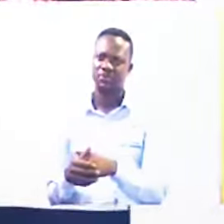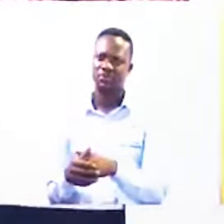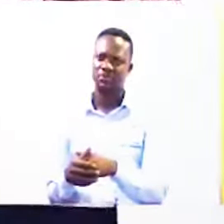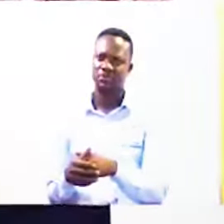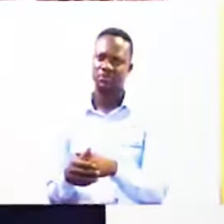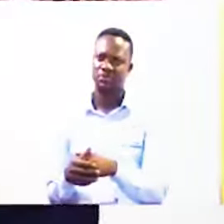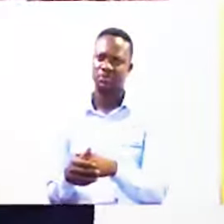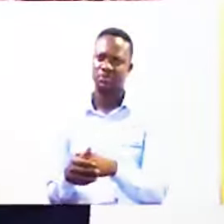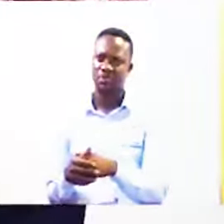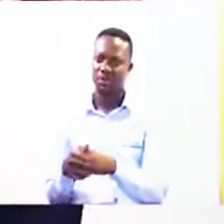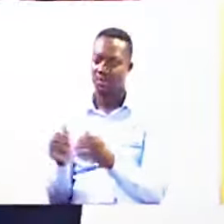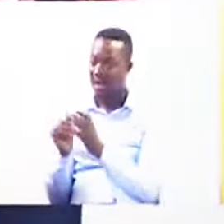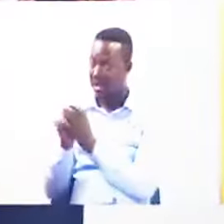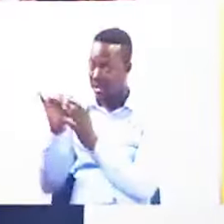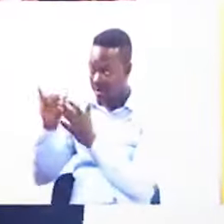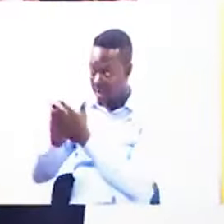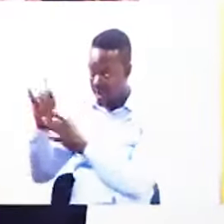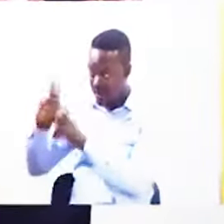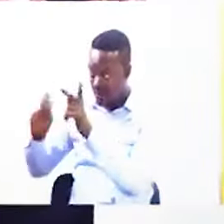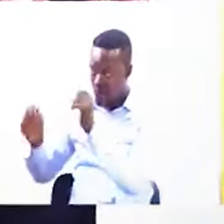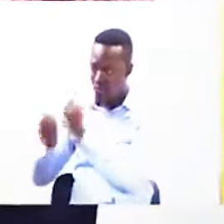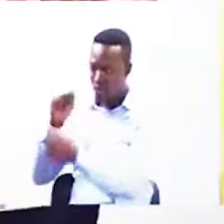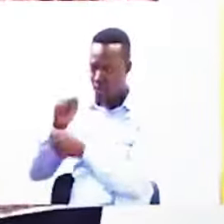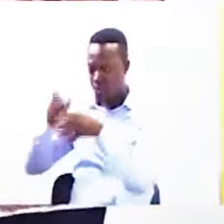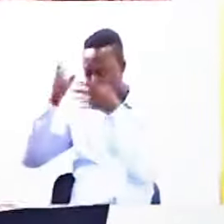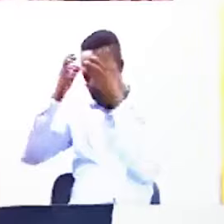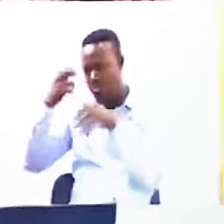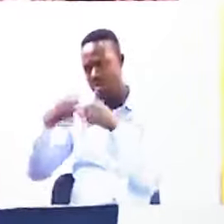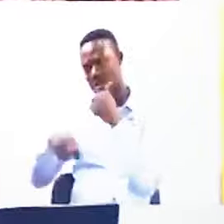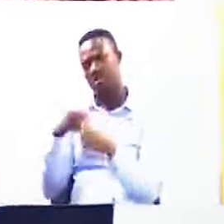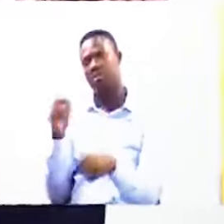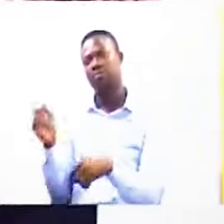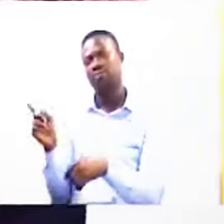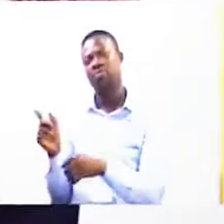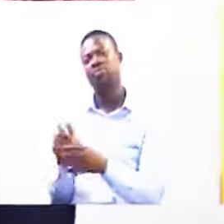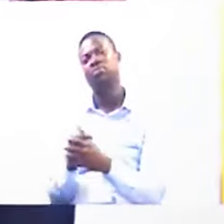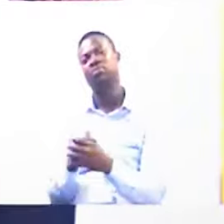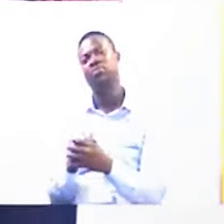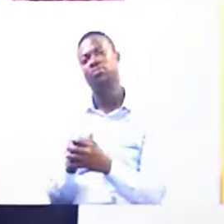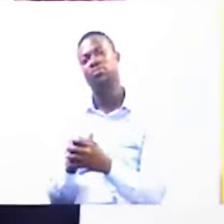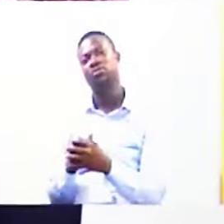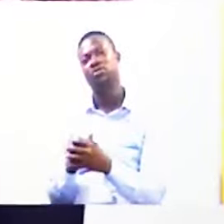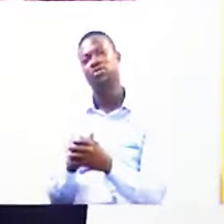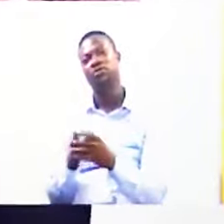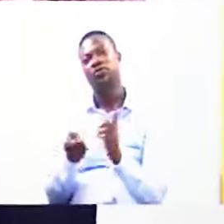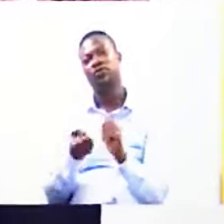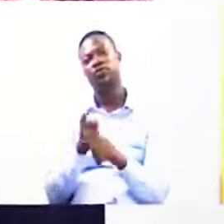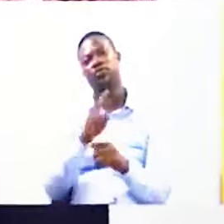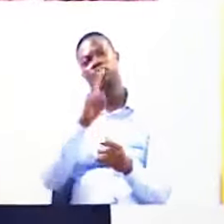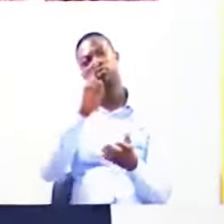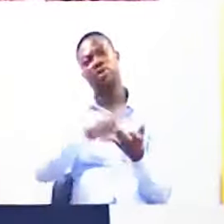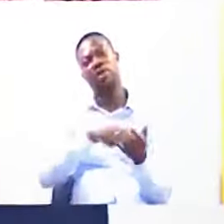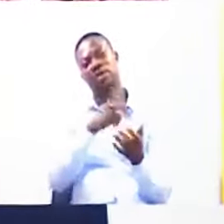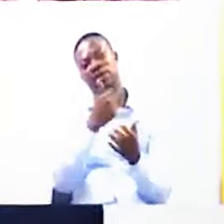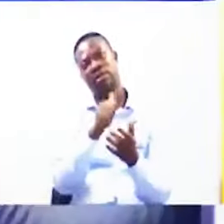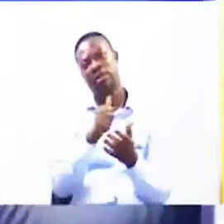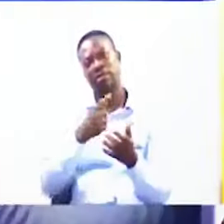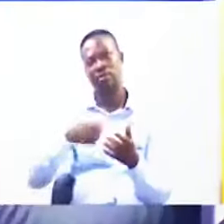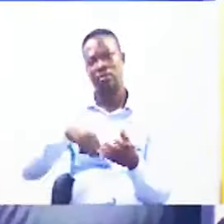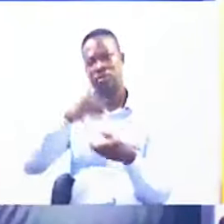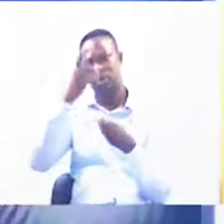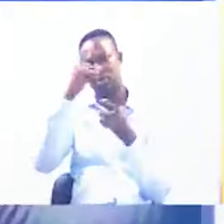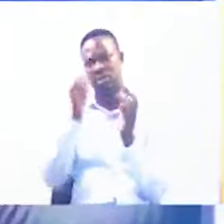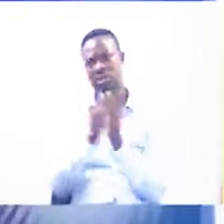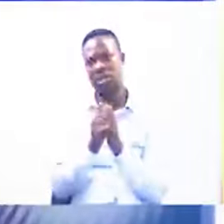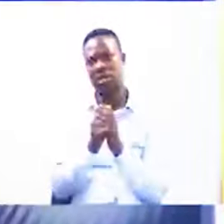people who really cause trouble in mpempi no sa nipa wata hadwen e wasafonim. Since 2010 we have taken a decision in that you